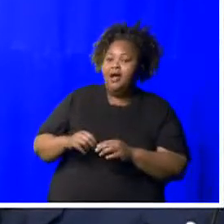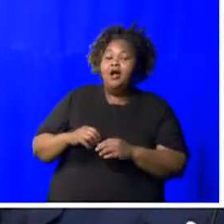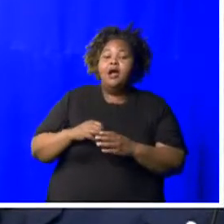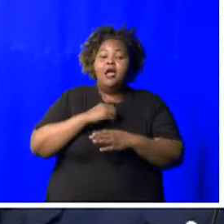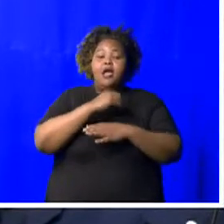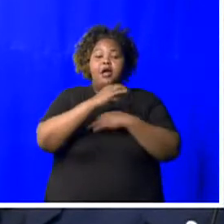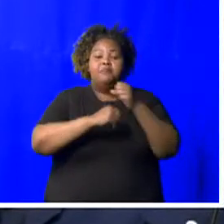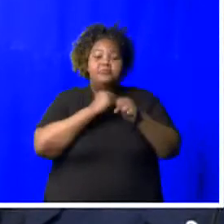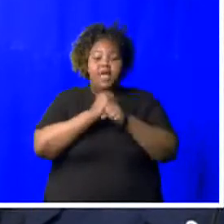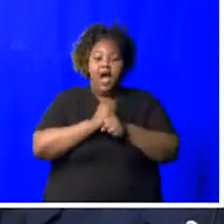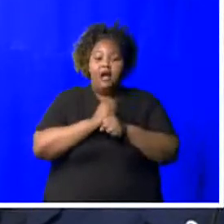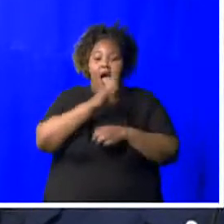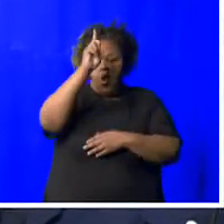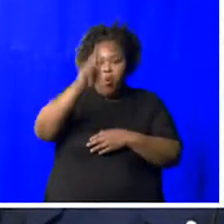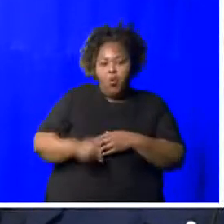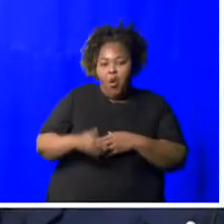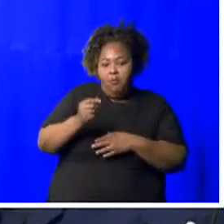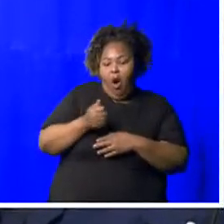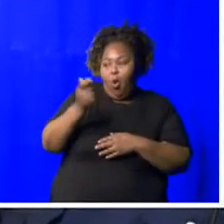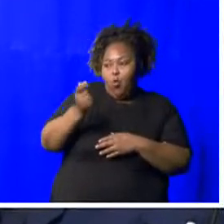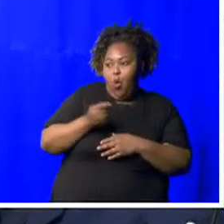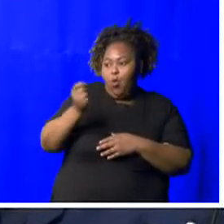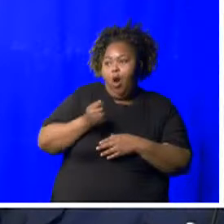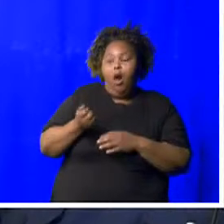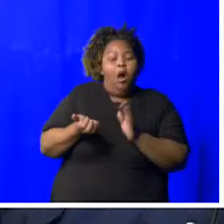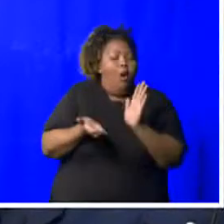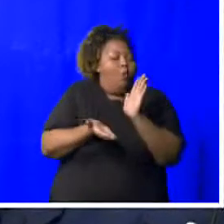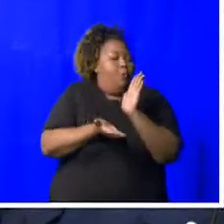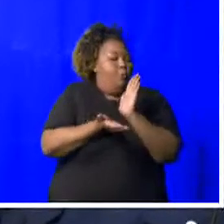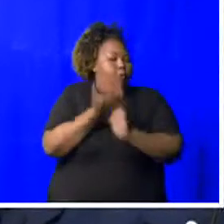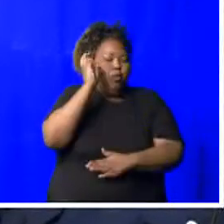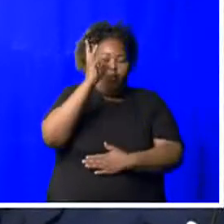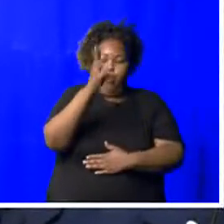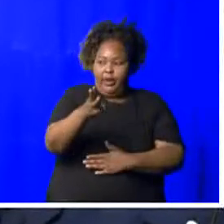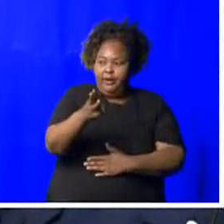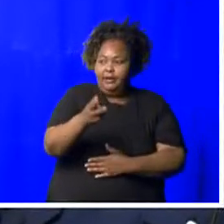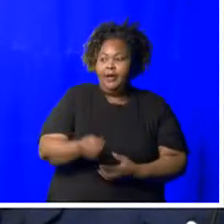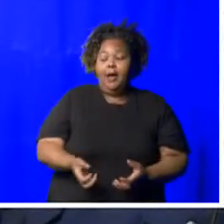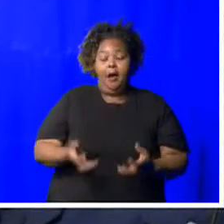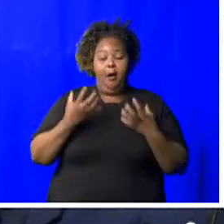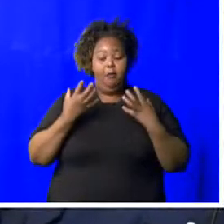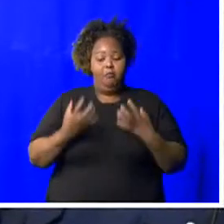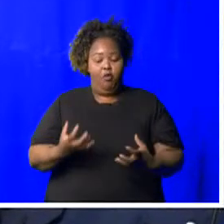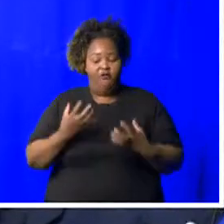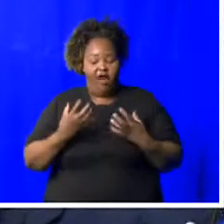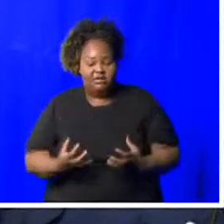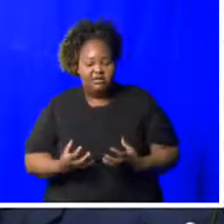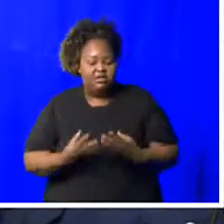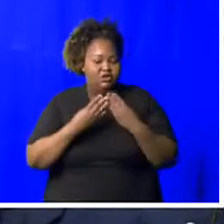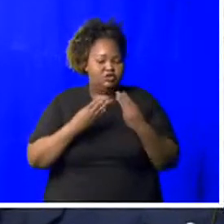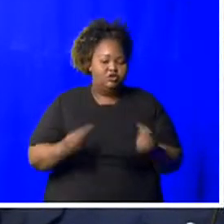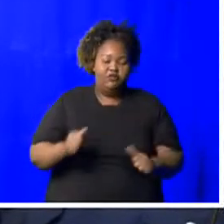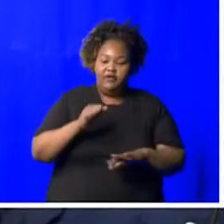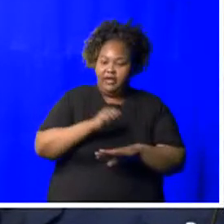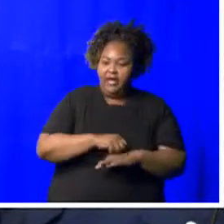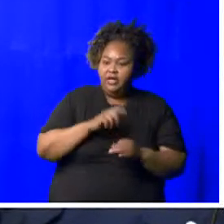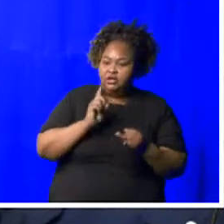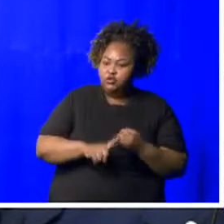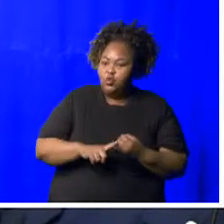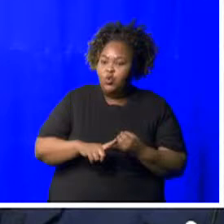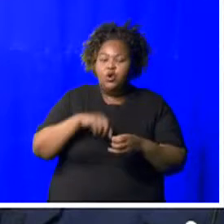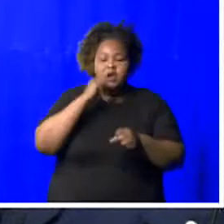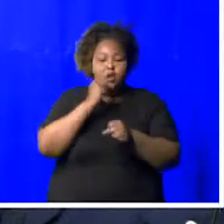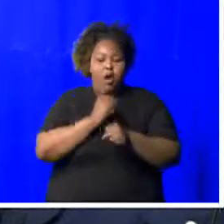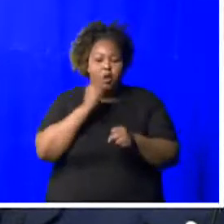turn could deal with our unemployment and poverty. Let us all do our best to work together to achieve this record